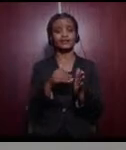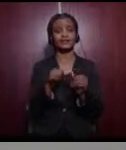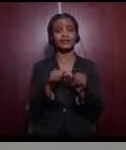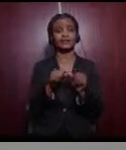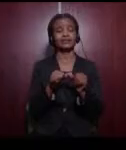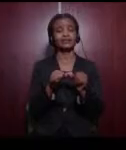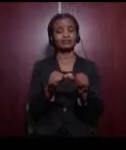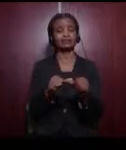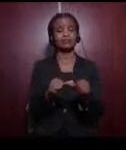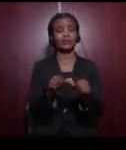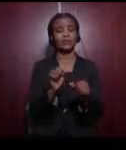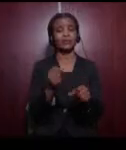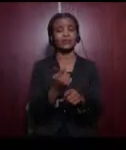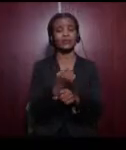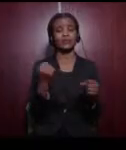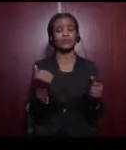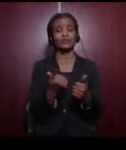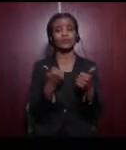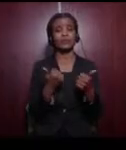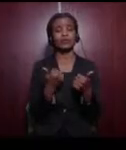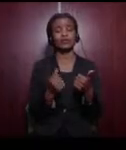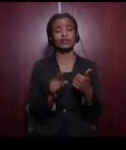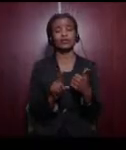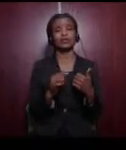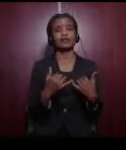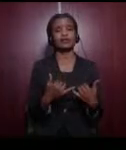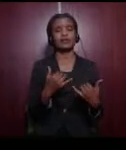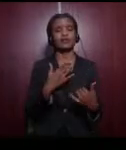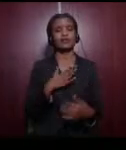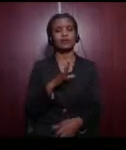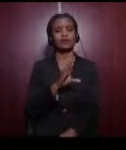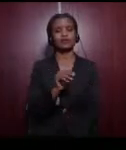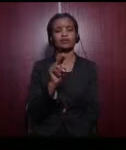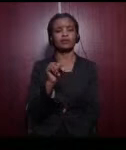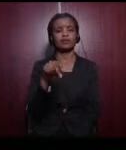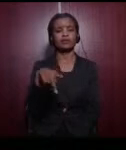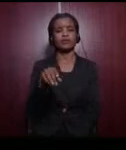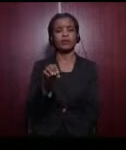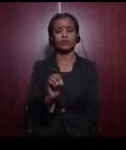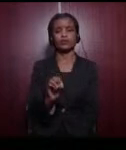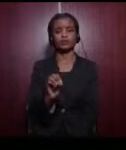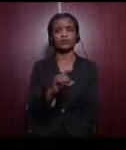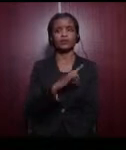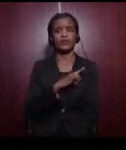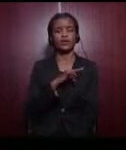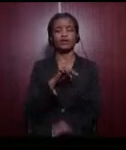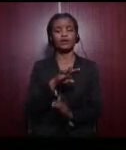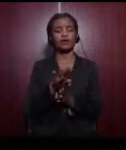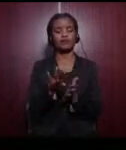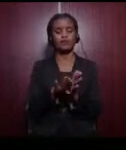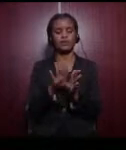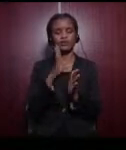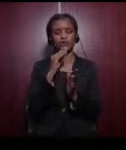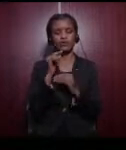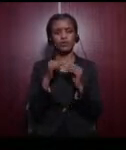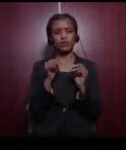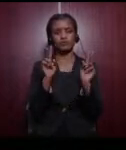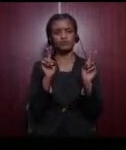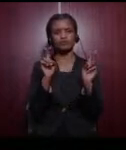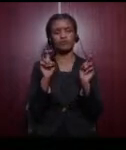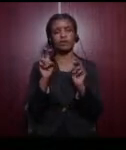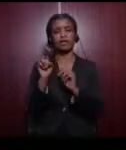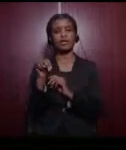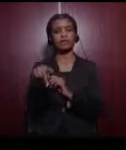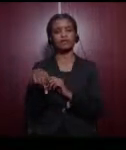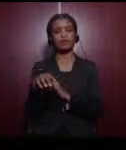ukubuza kuma NPOs, when the bill talks to ama NPOs, there is this red